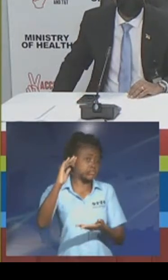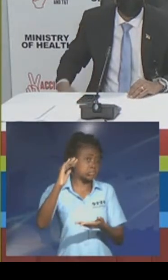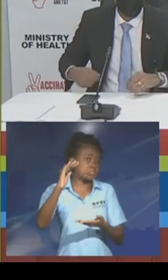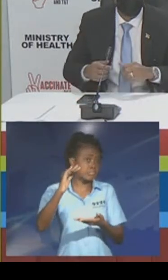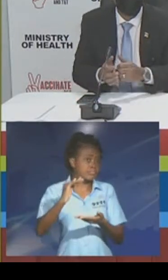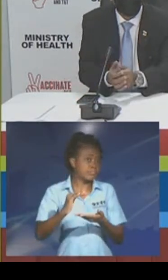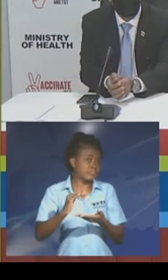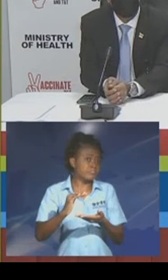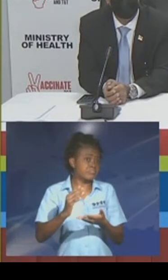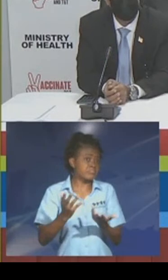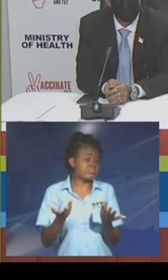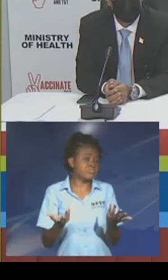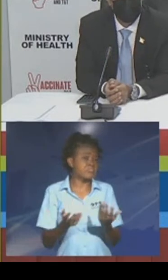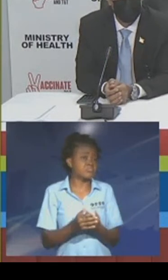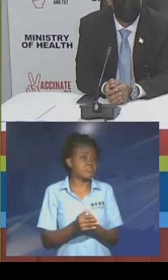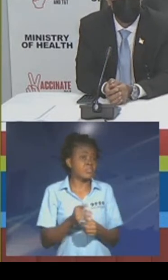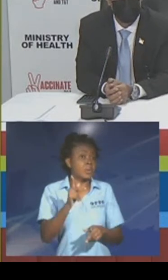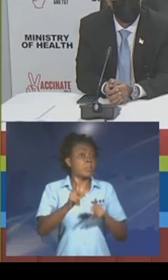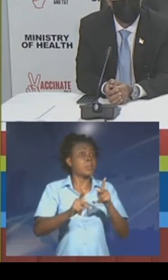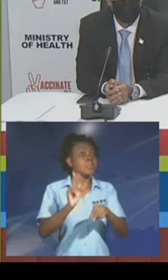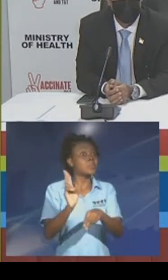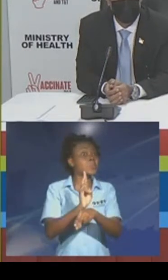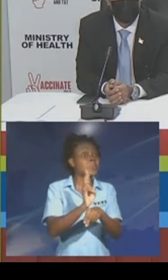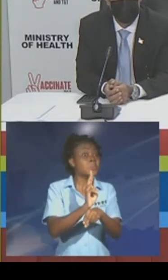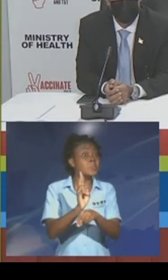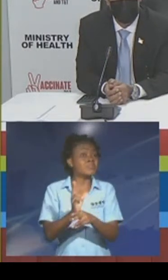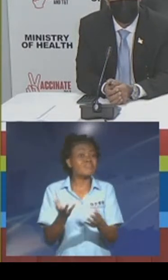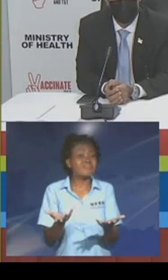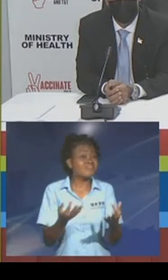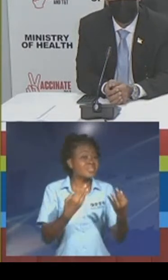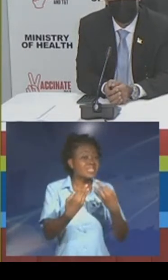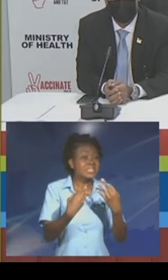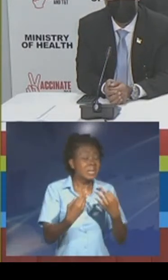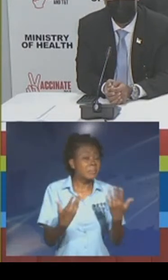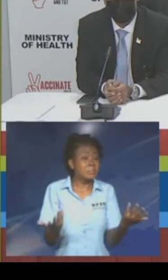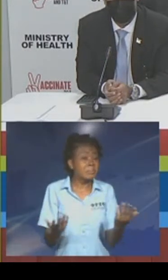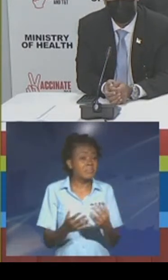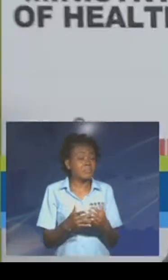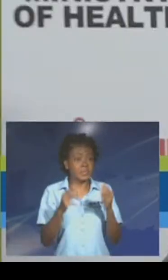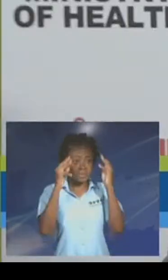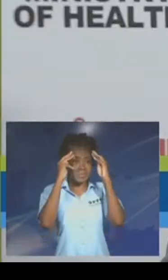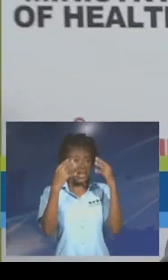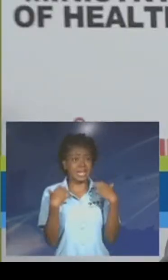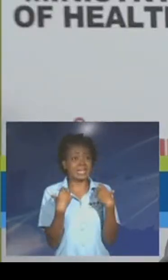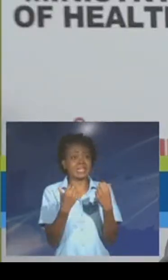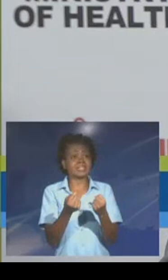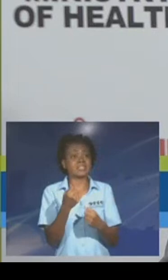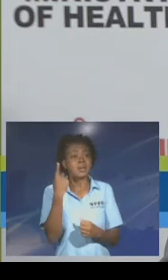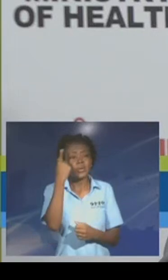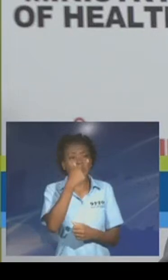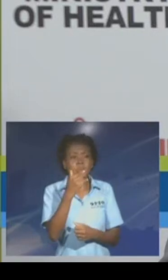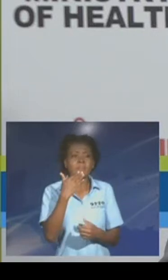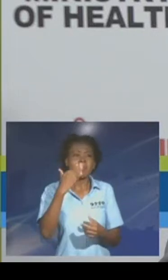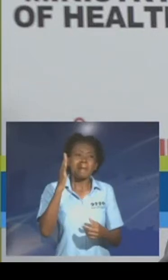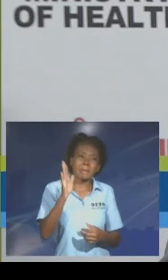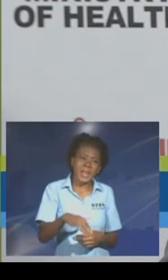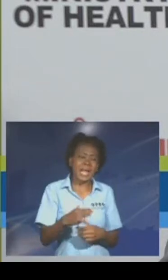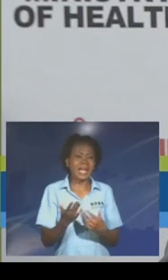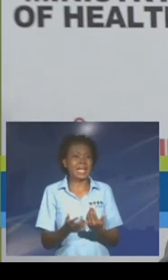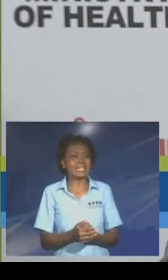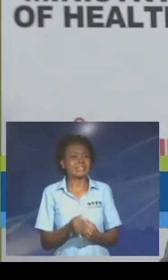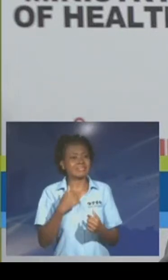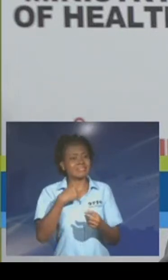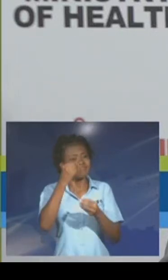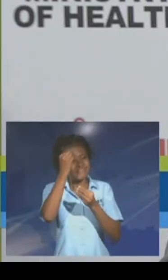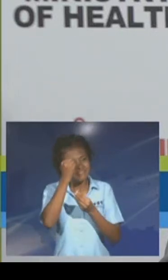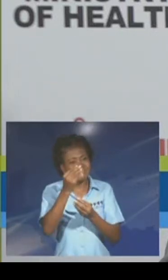satisfactory? I just wanted to find out. Yeah, thanks a lot. No, it's looking bad. So, as I indicated, we started the 5